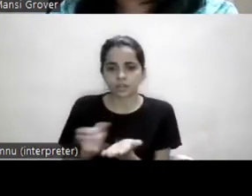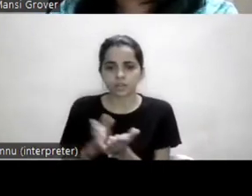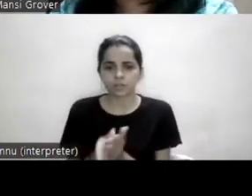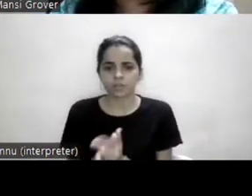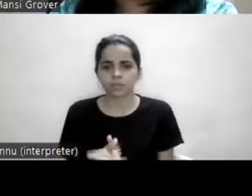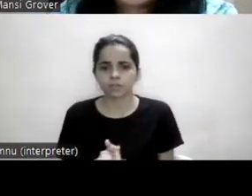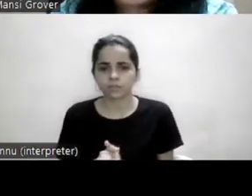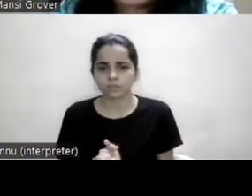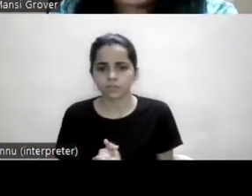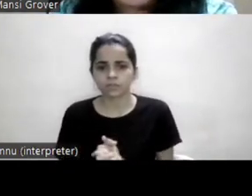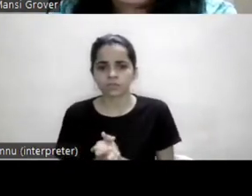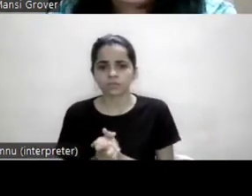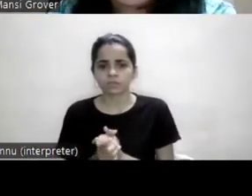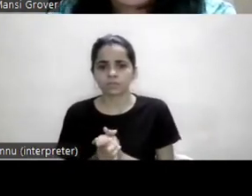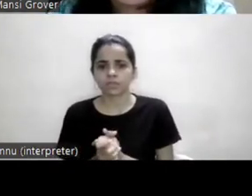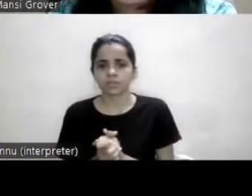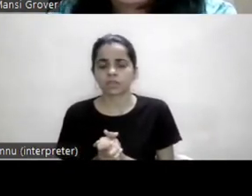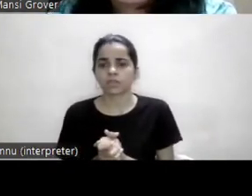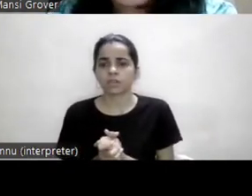know,